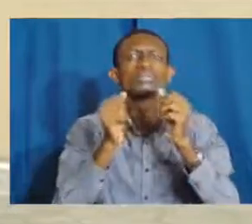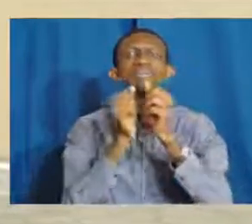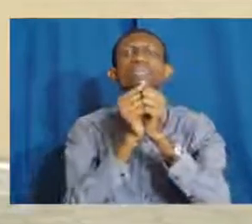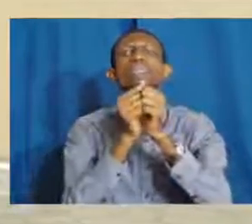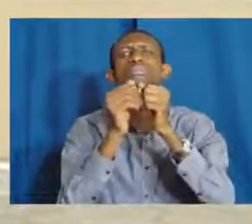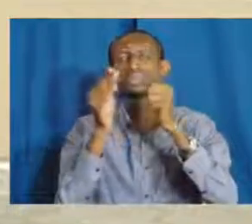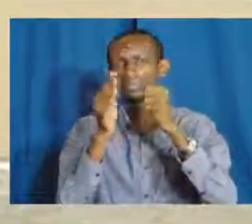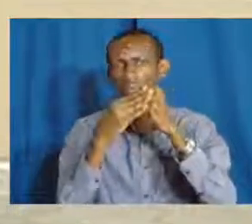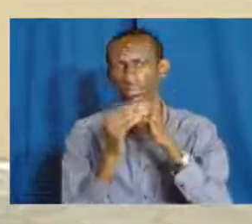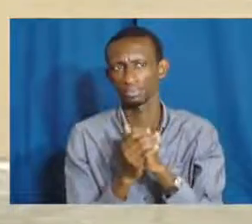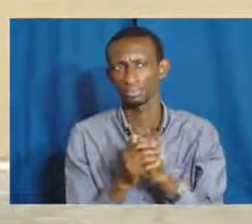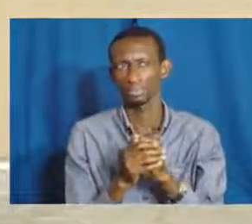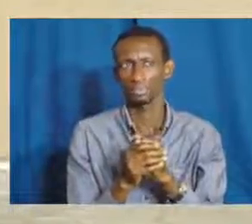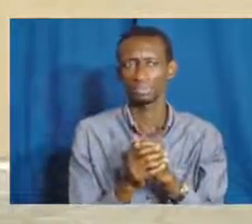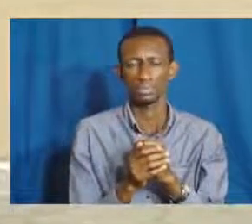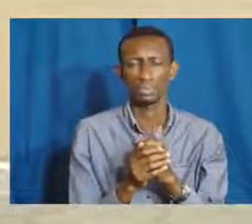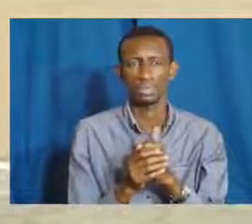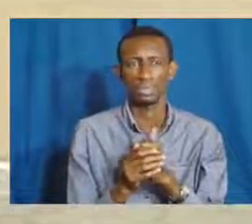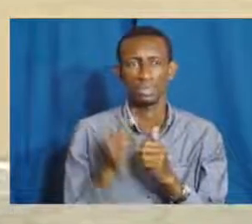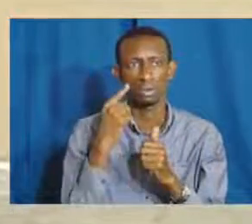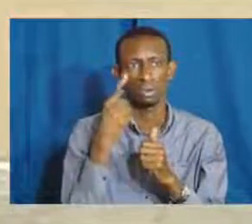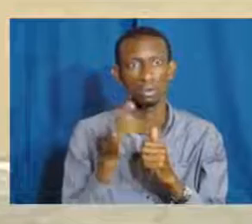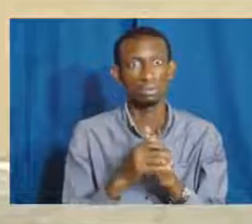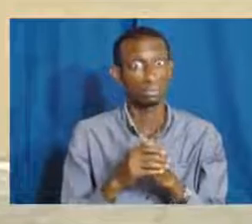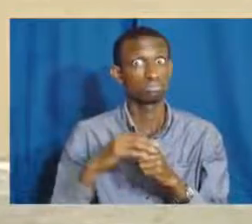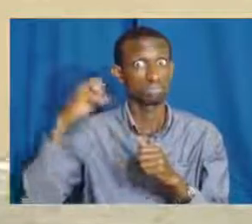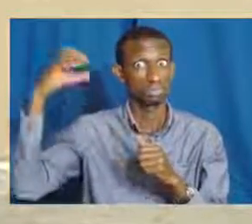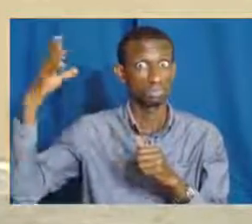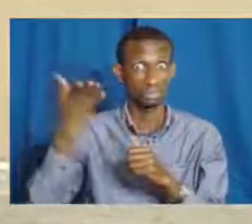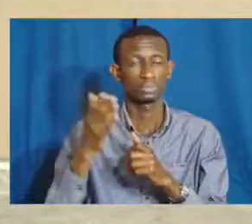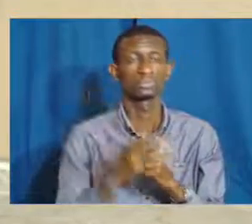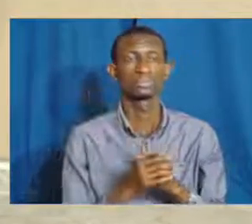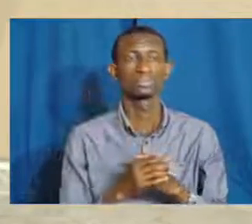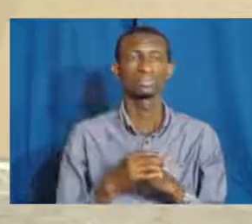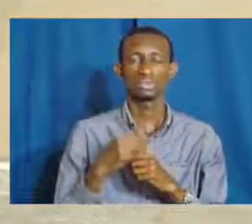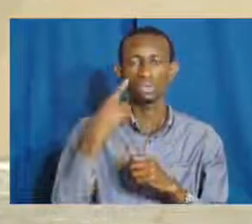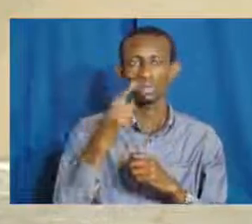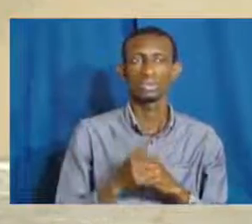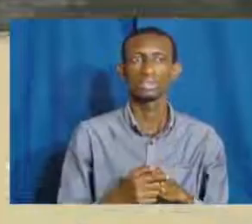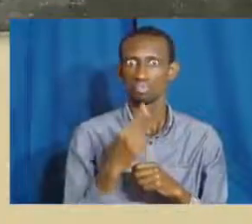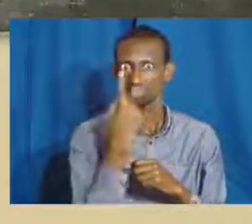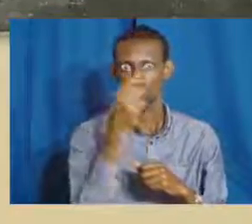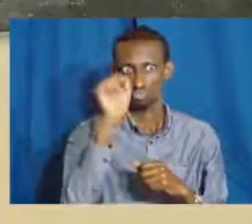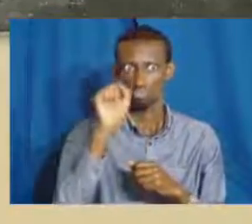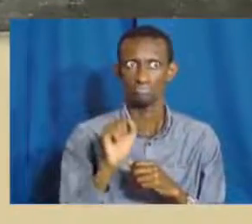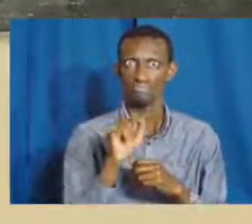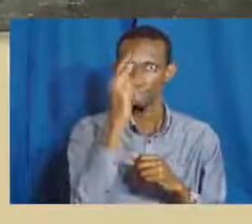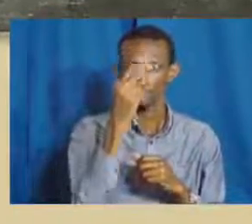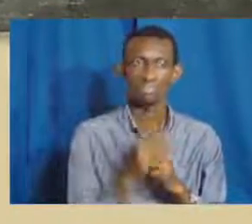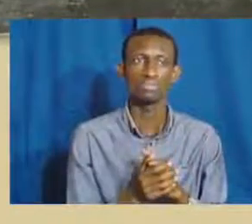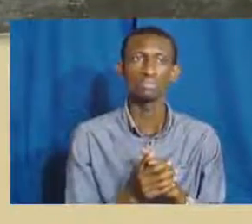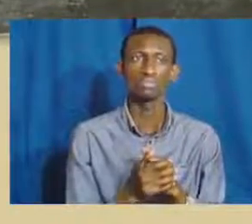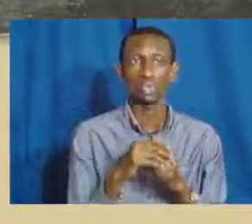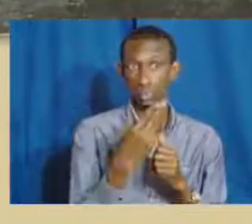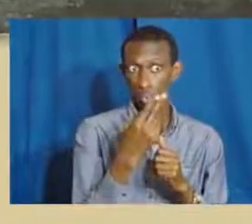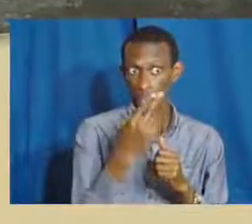19, and you write its electronic configuration, it will be 1s, 2s,